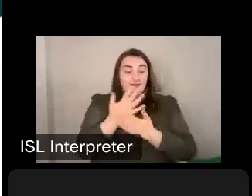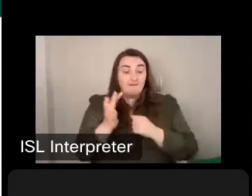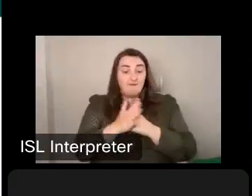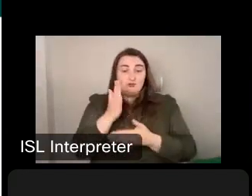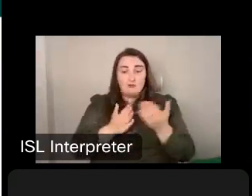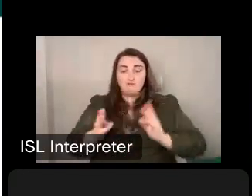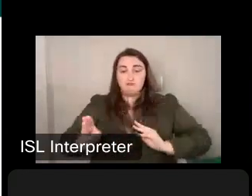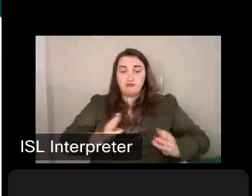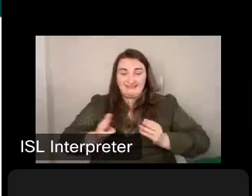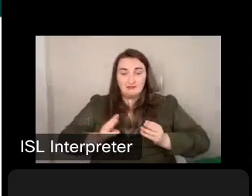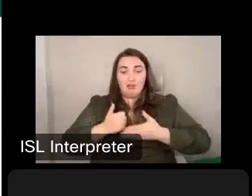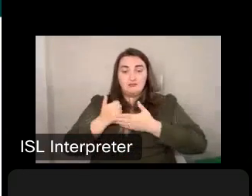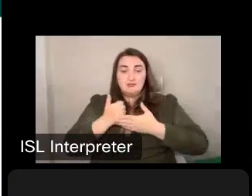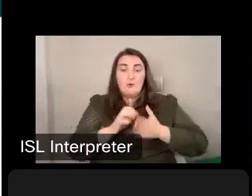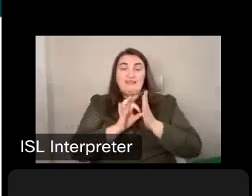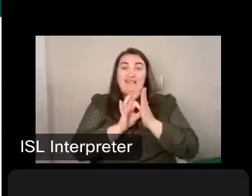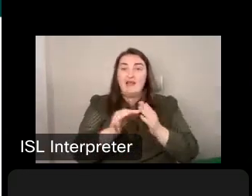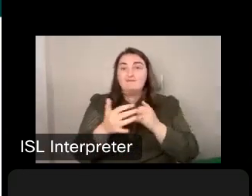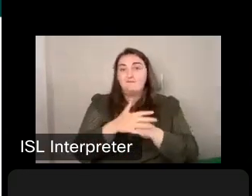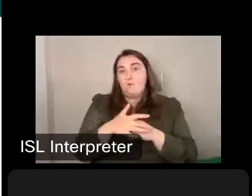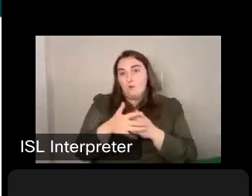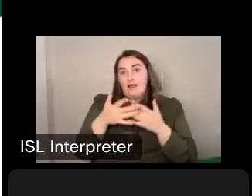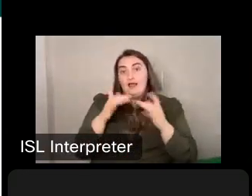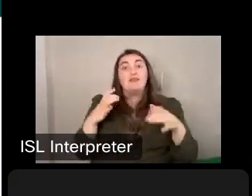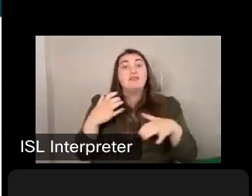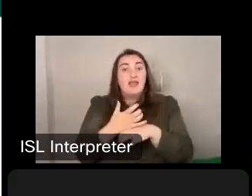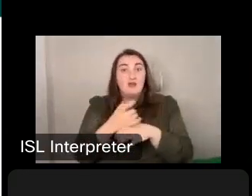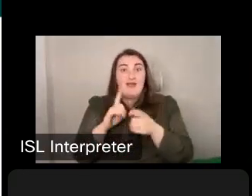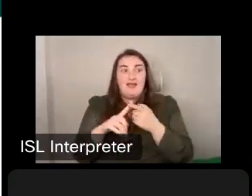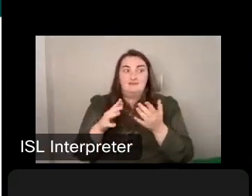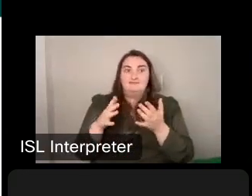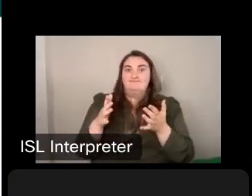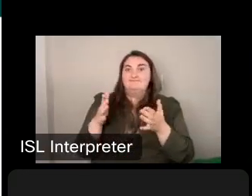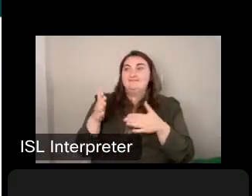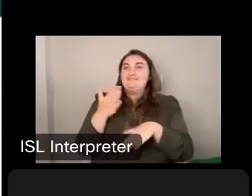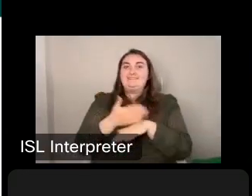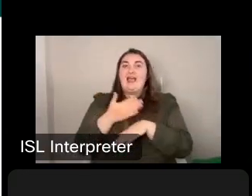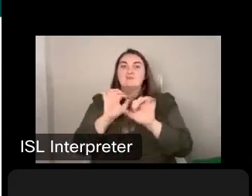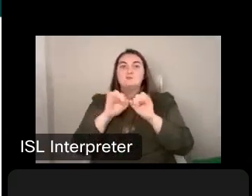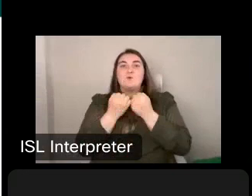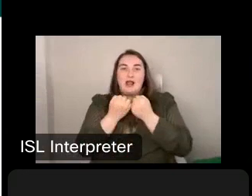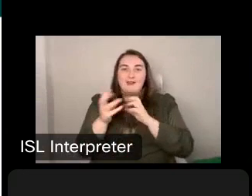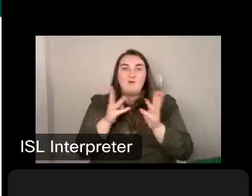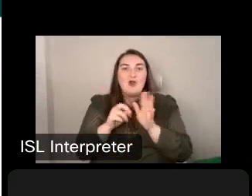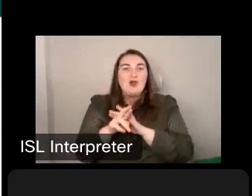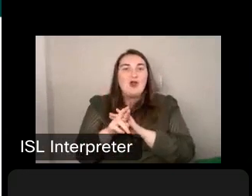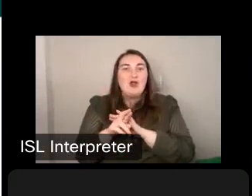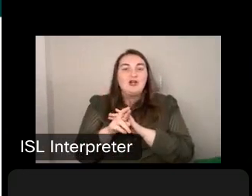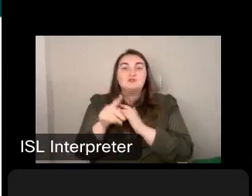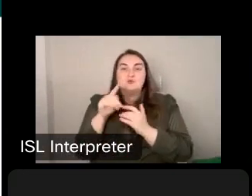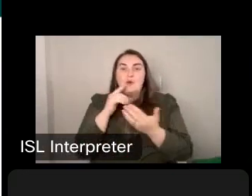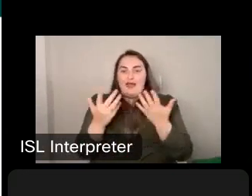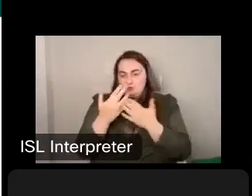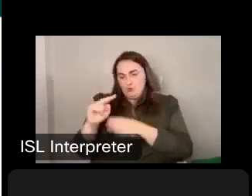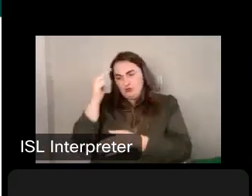support and guidance for health and social care managers and staff. You can see there in relation to understanding